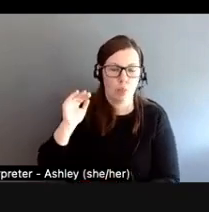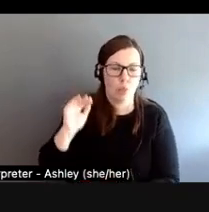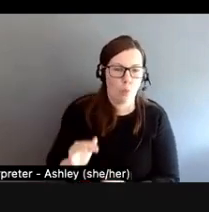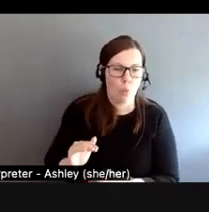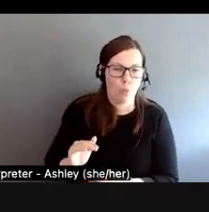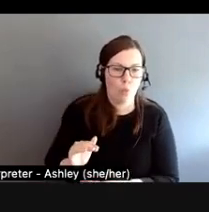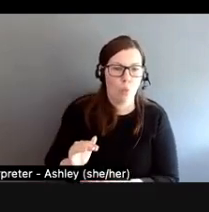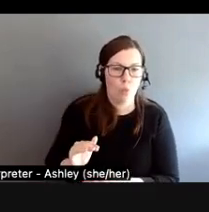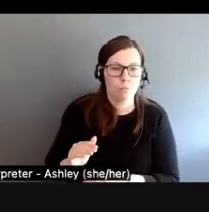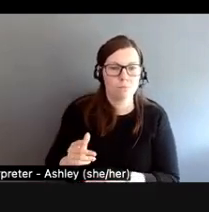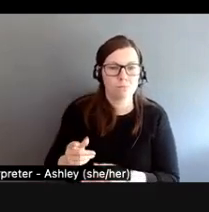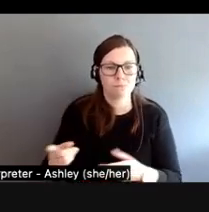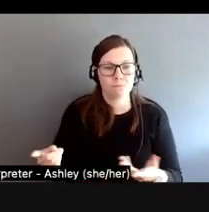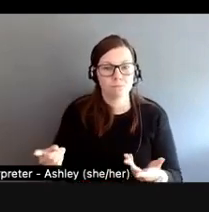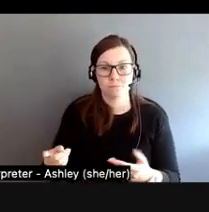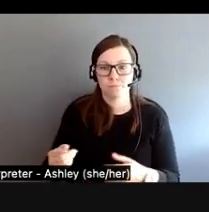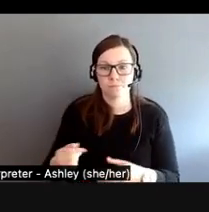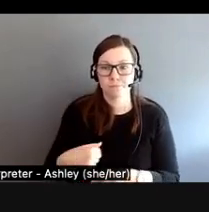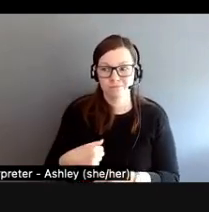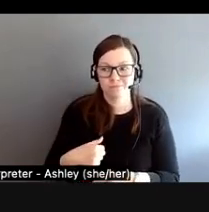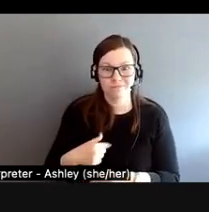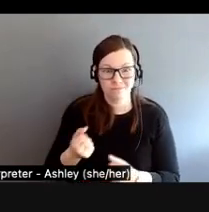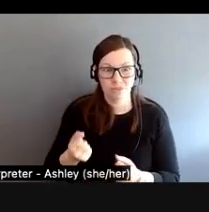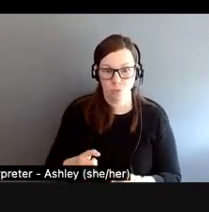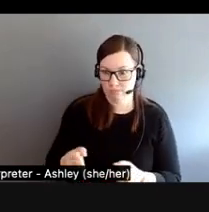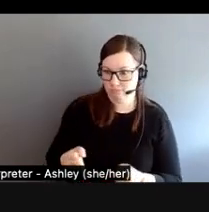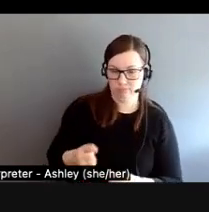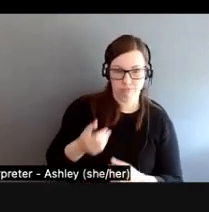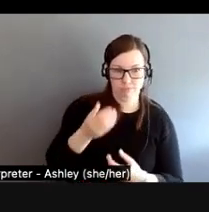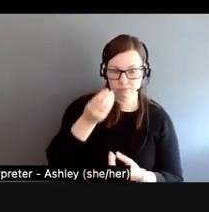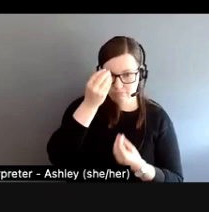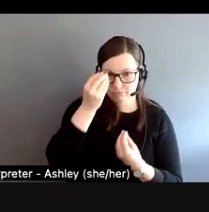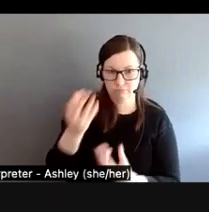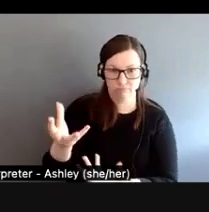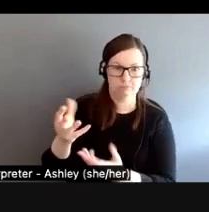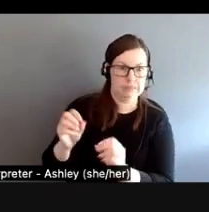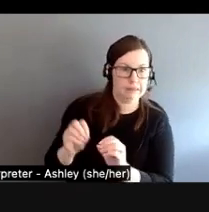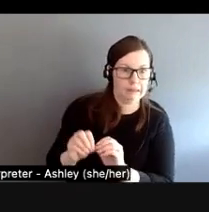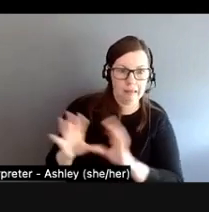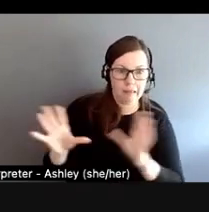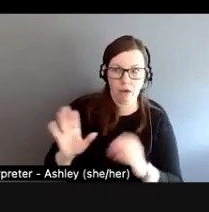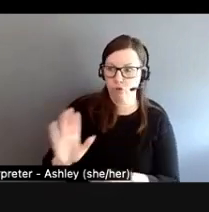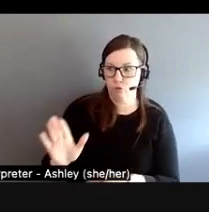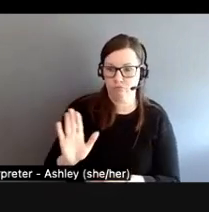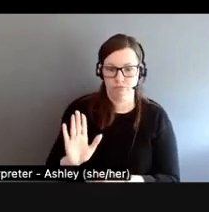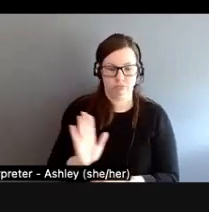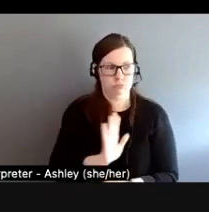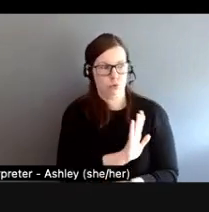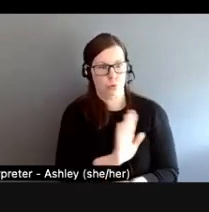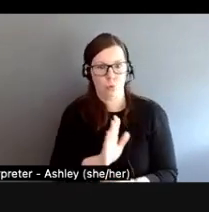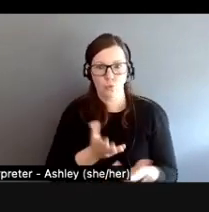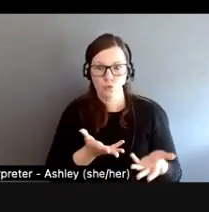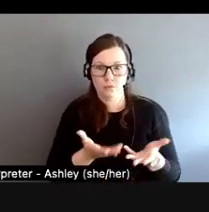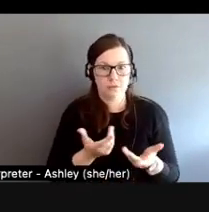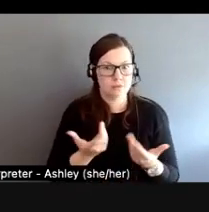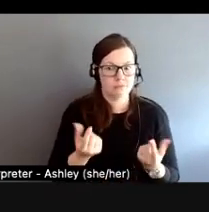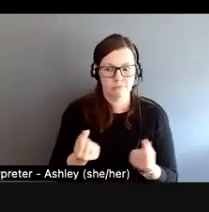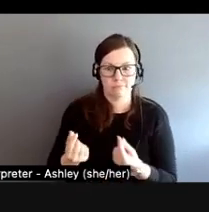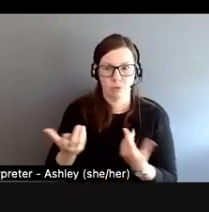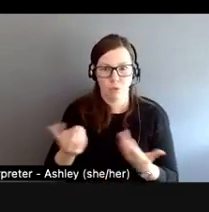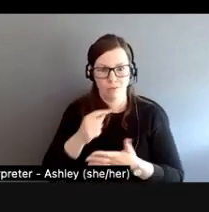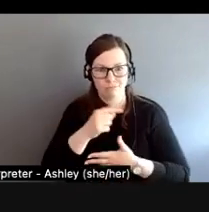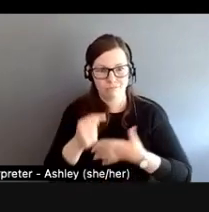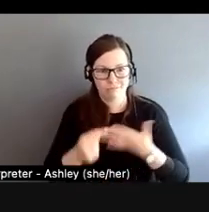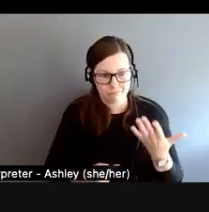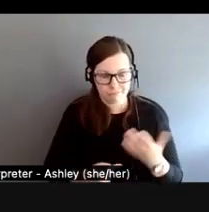they can benefit from your services, stuff like that. Double checking spelling and grammar, like I said before,